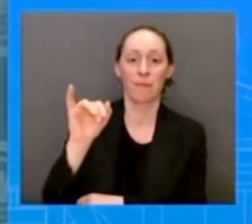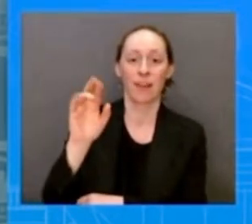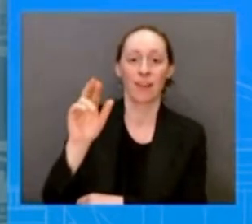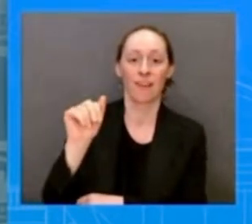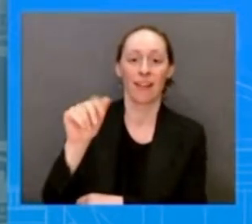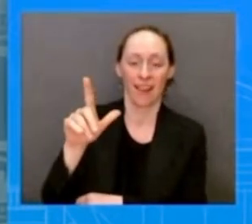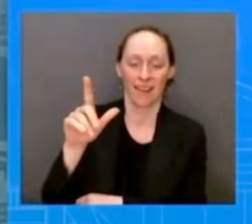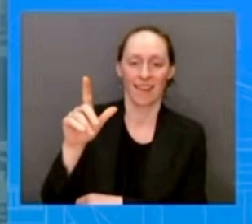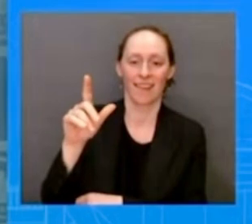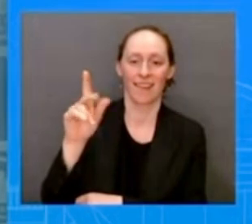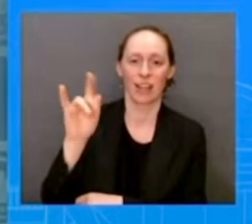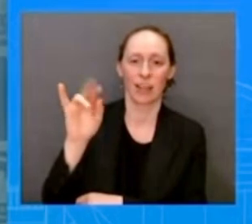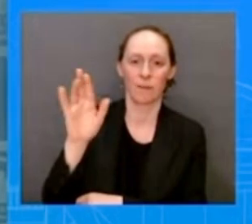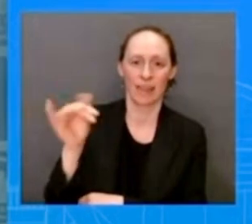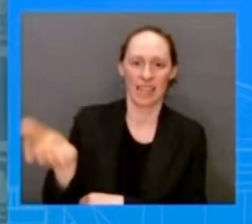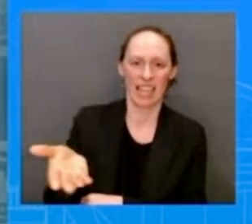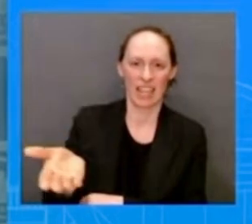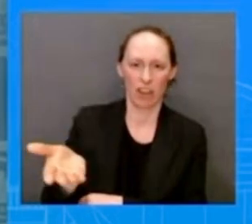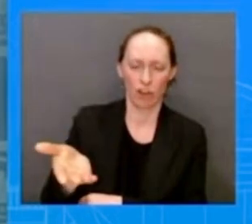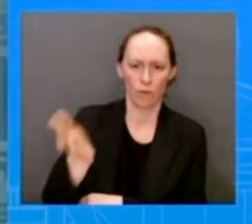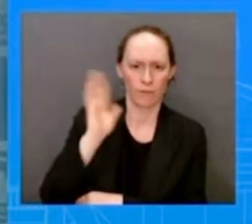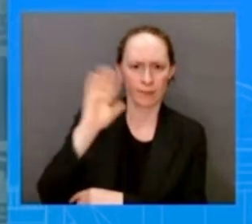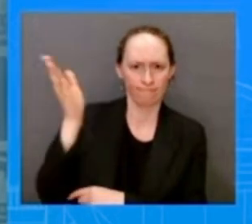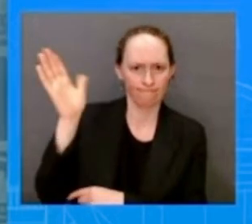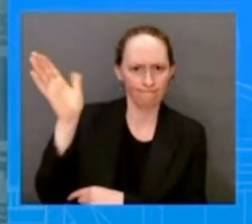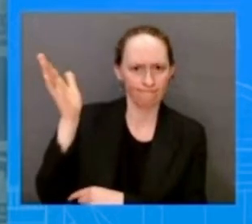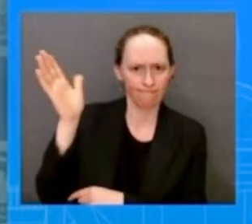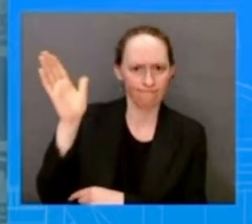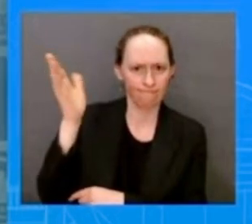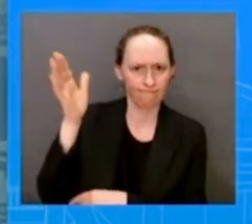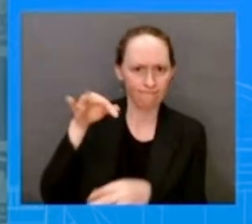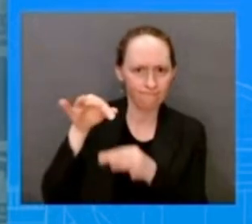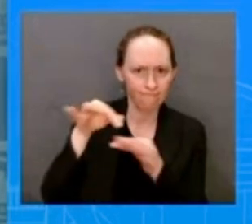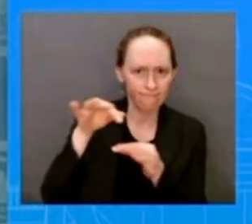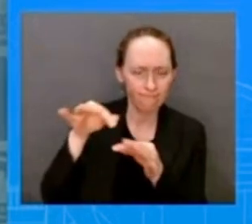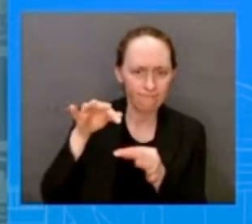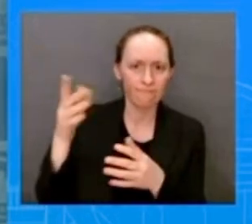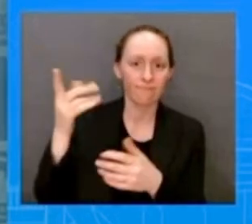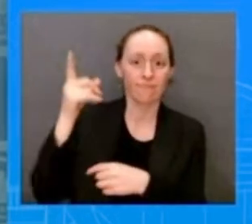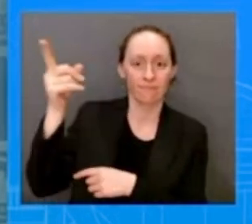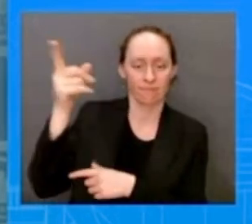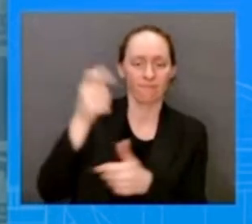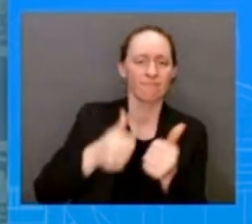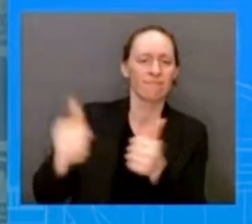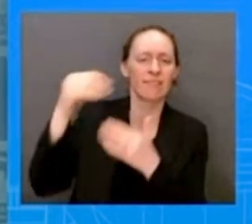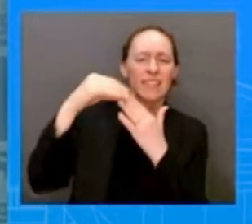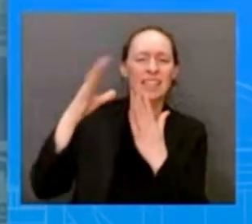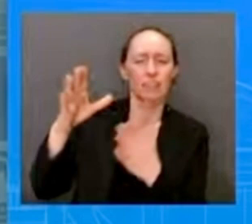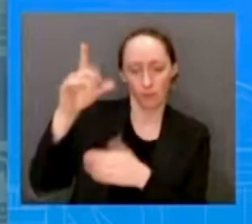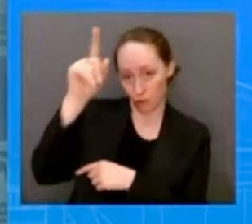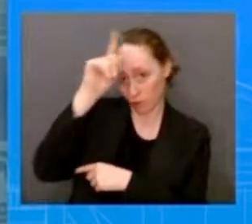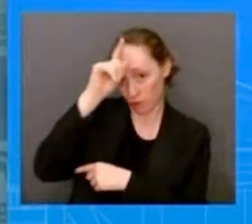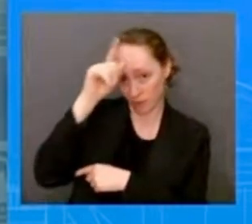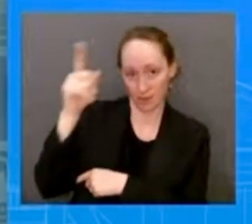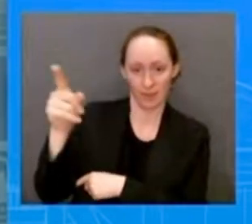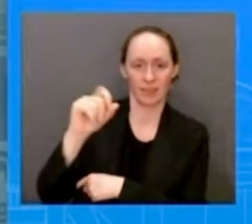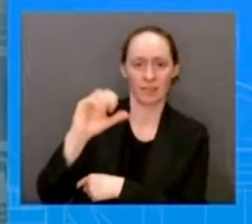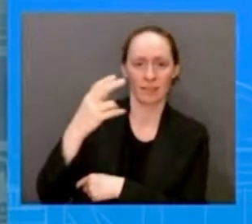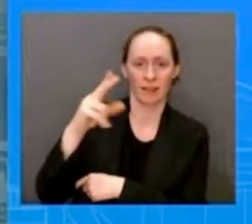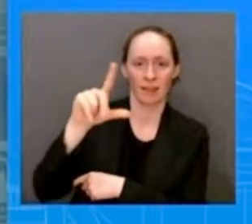visit tomorrow and take any foreign policy questions you all may have. And after that, we'll continue the briefing. Thanks.